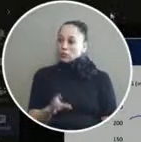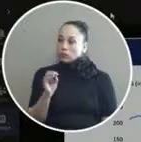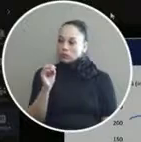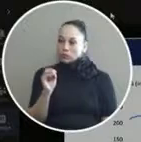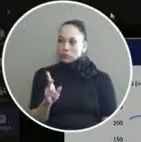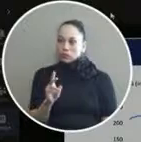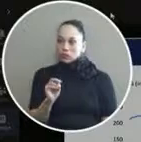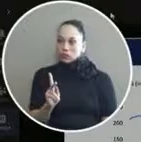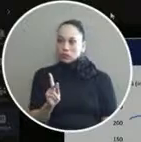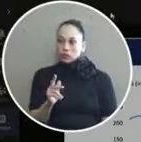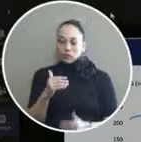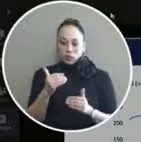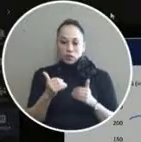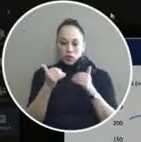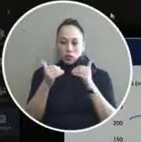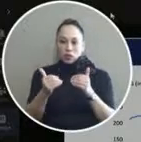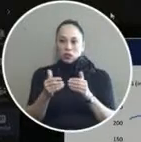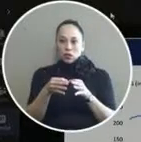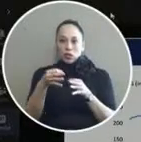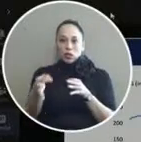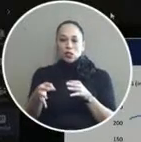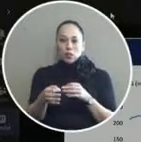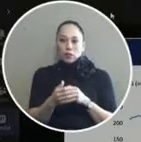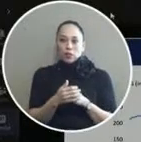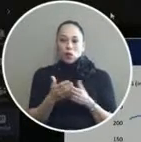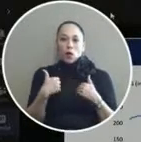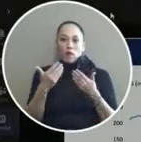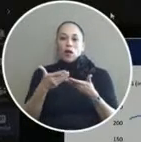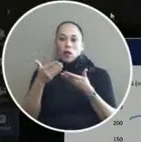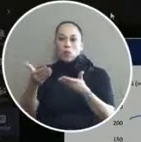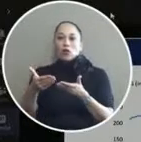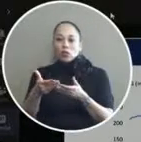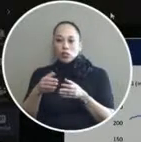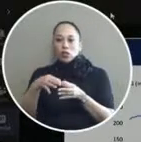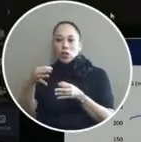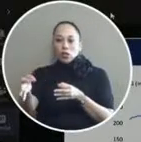Okay, let's move for adjournment. May we have a motion to adjourn?